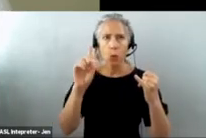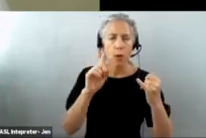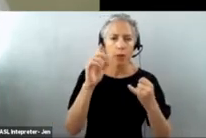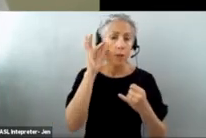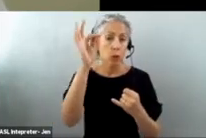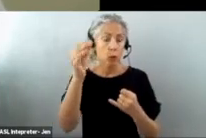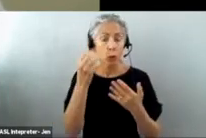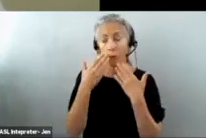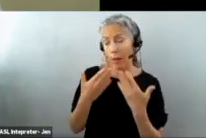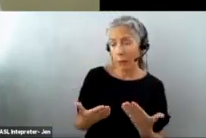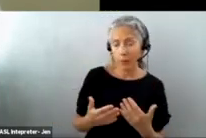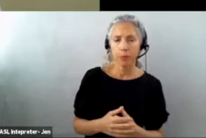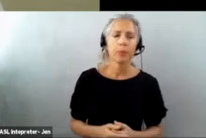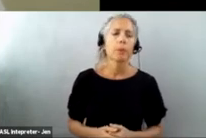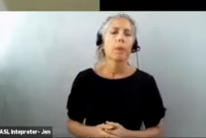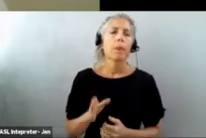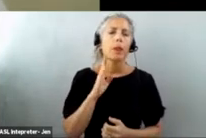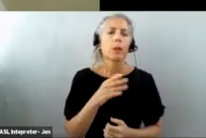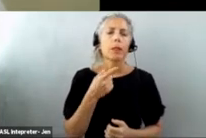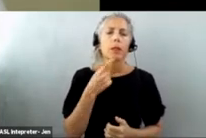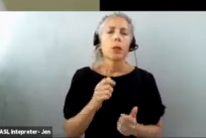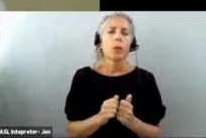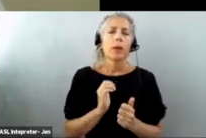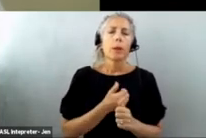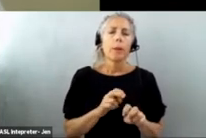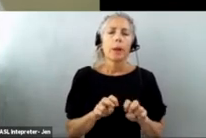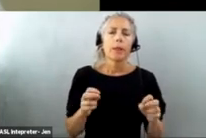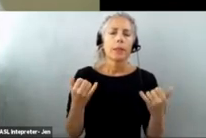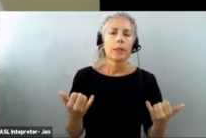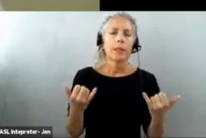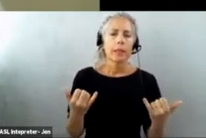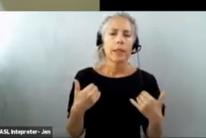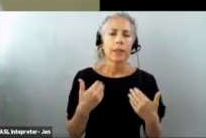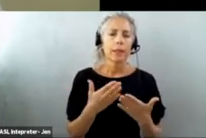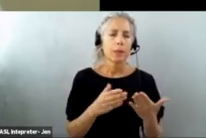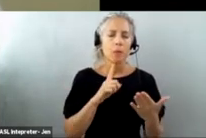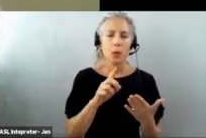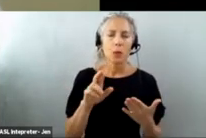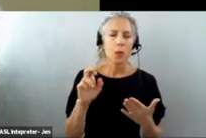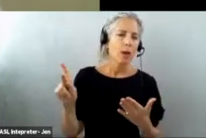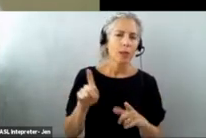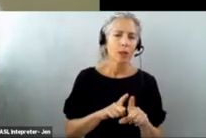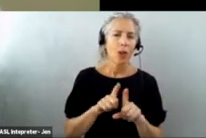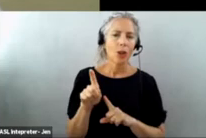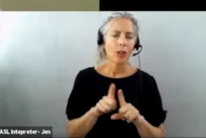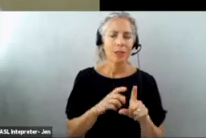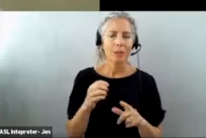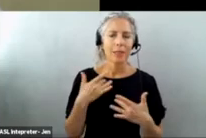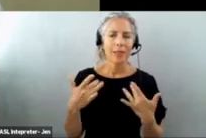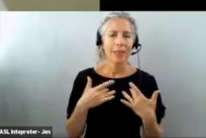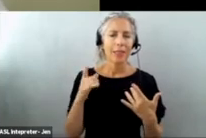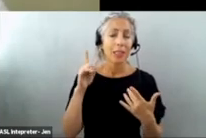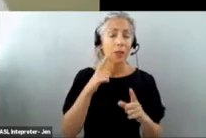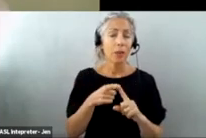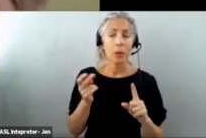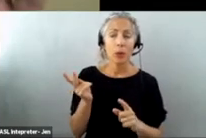thank you. I will say, so with our panel today, I think we've got some real rock stars coming up here, and I'm just so excited to hear from